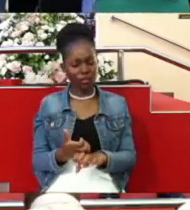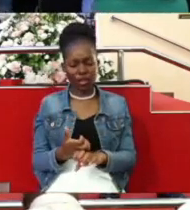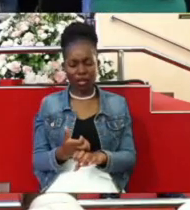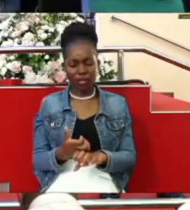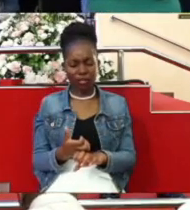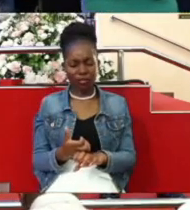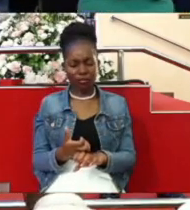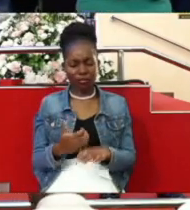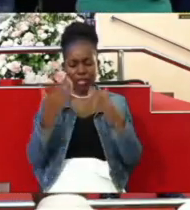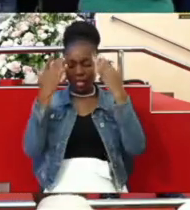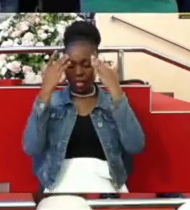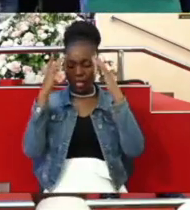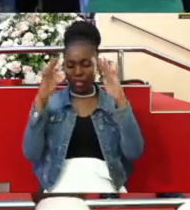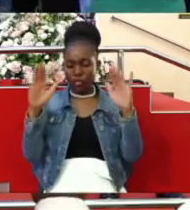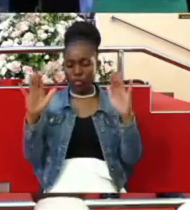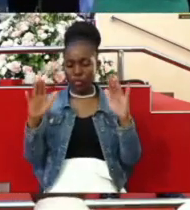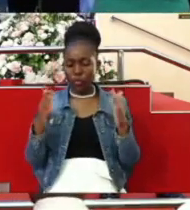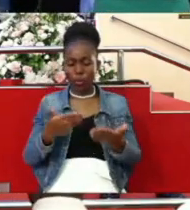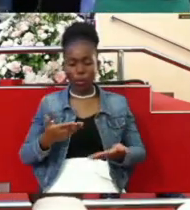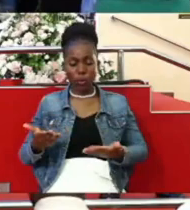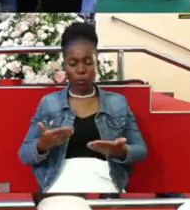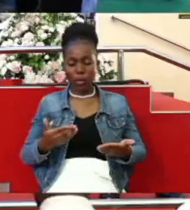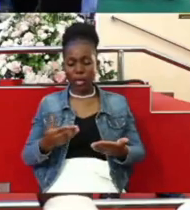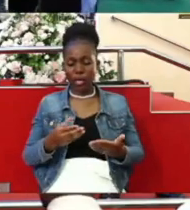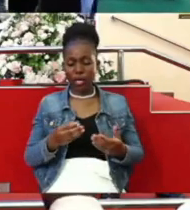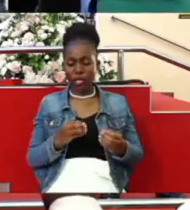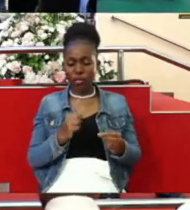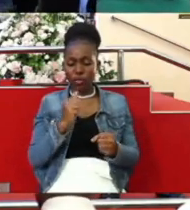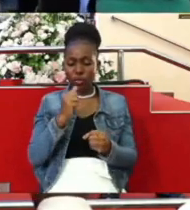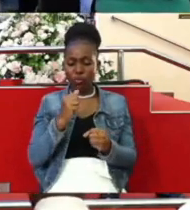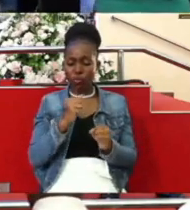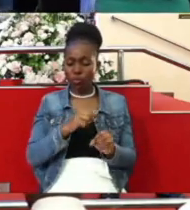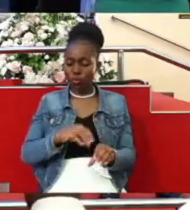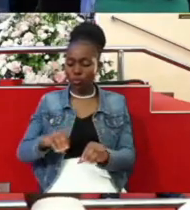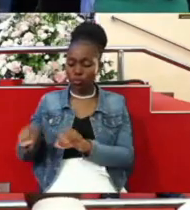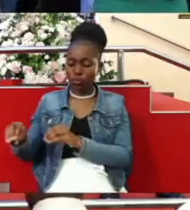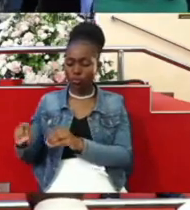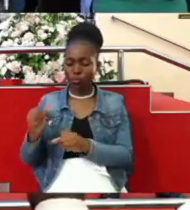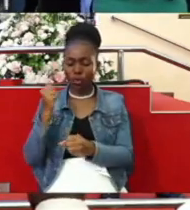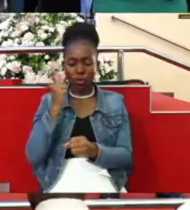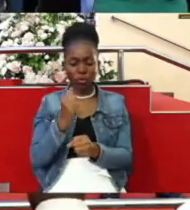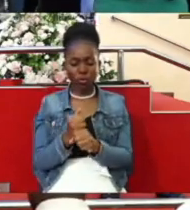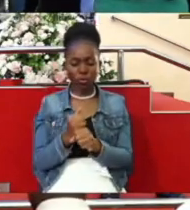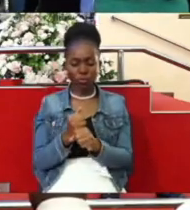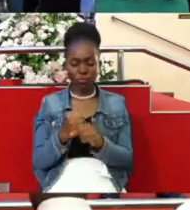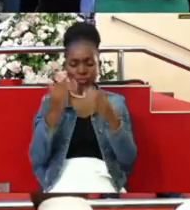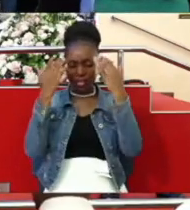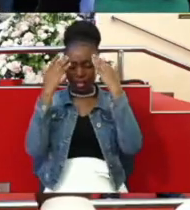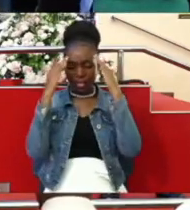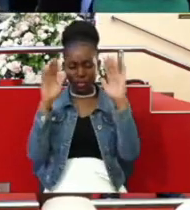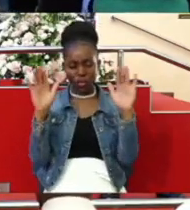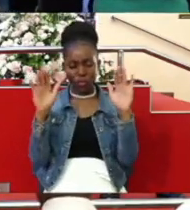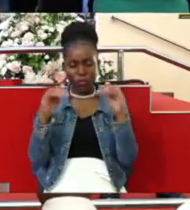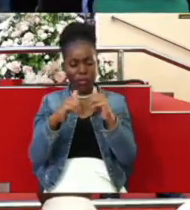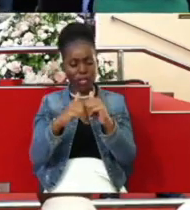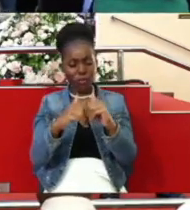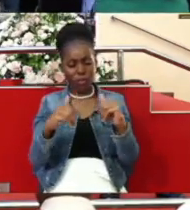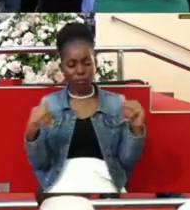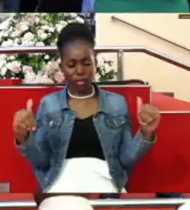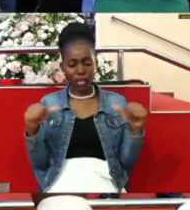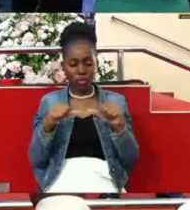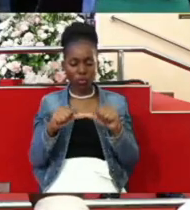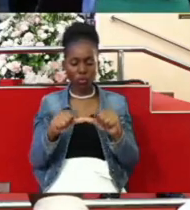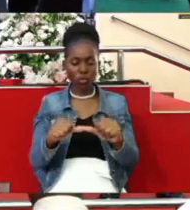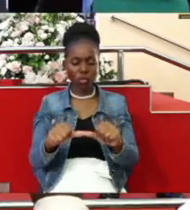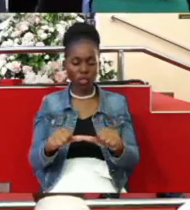They do not know whether they should go on or what they should do. They don't know whether they should divorce or move on.